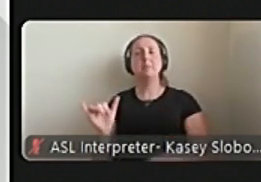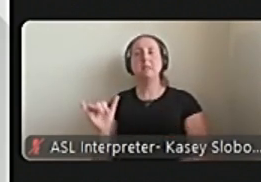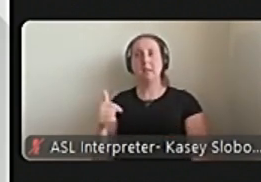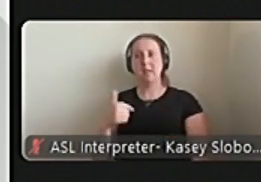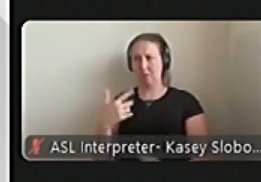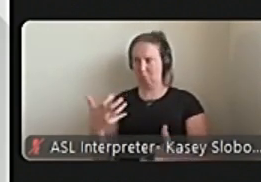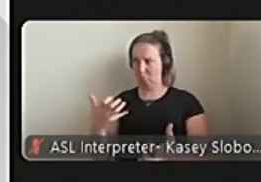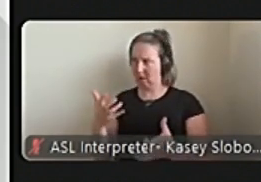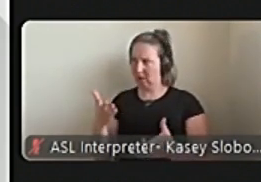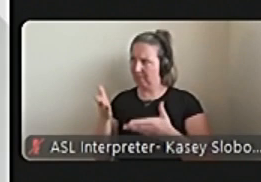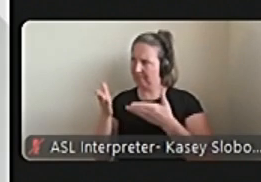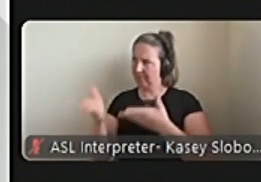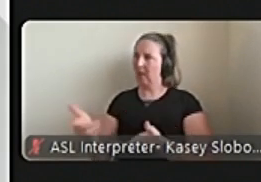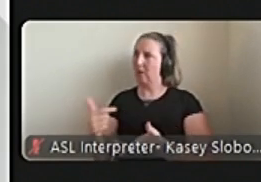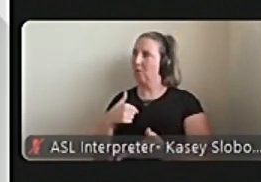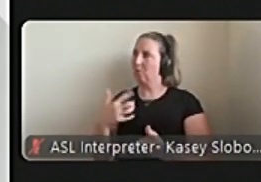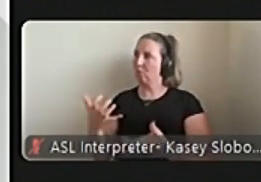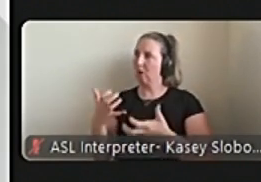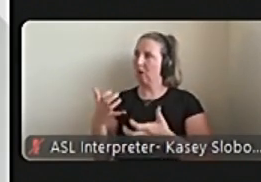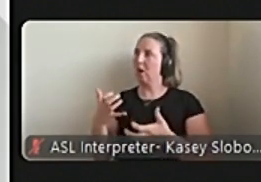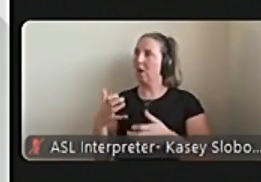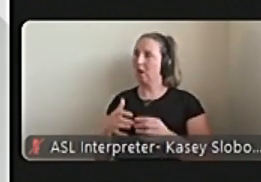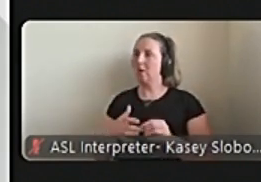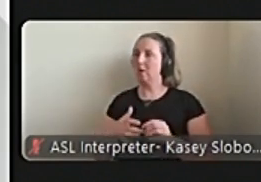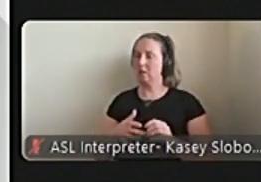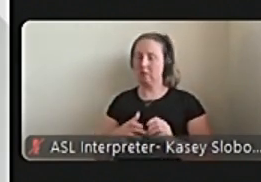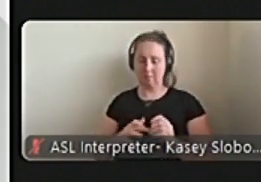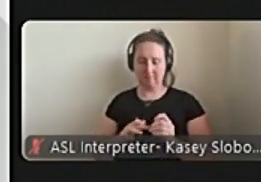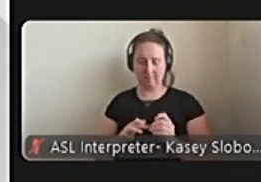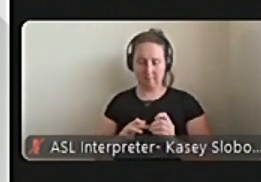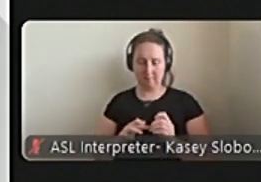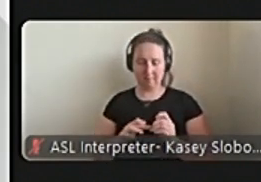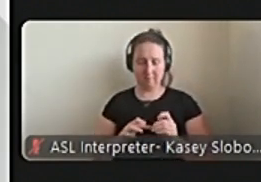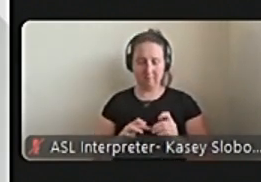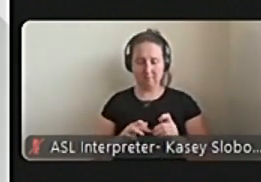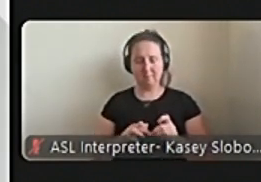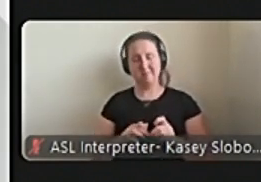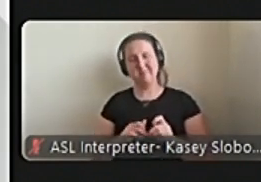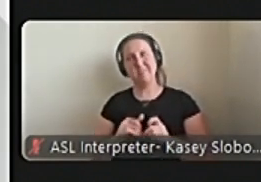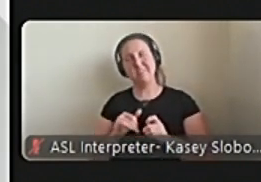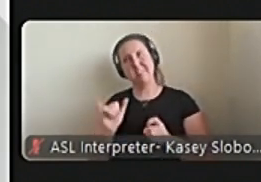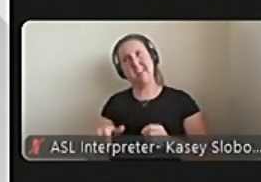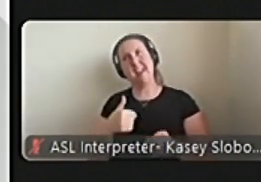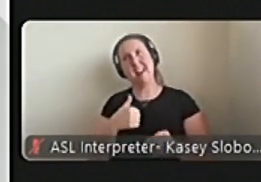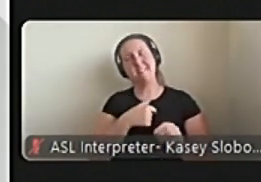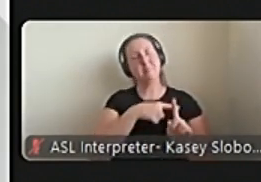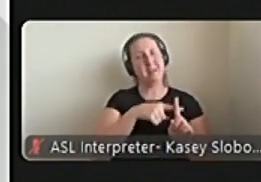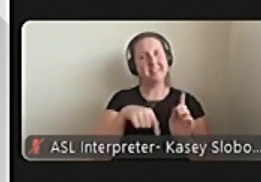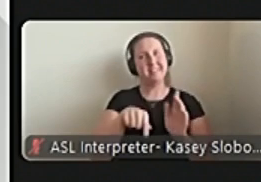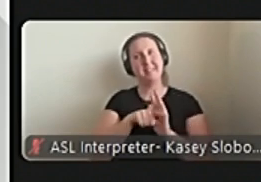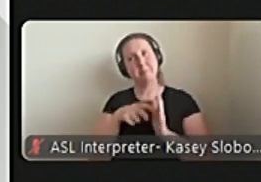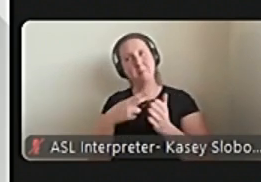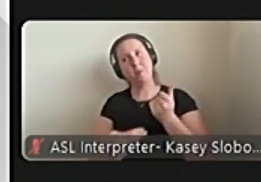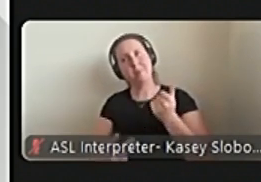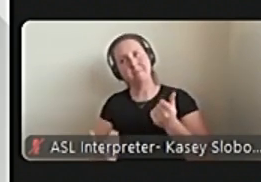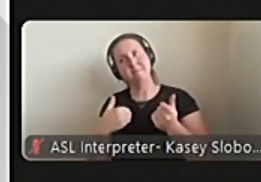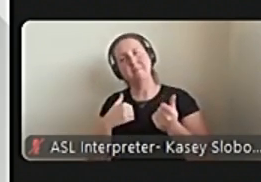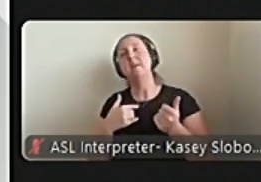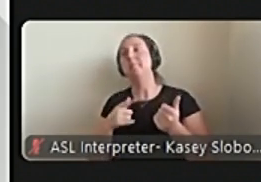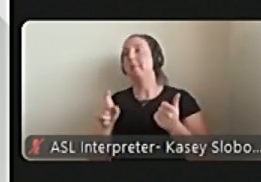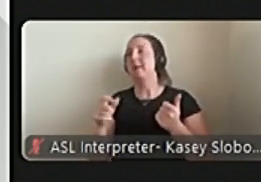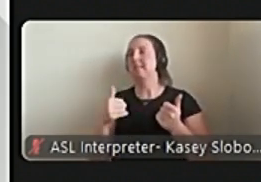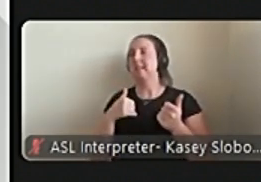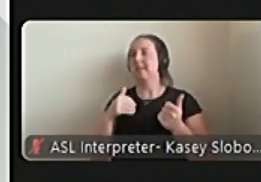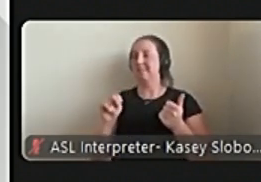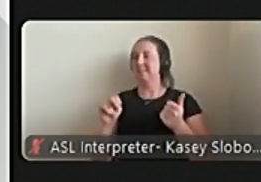Yeah. So, you know, pros and cons to that, but I think you have to have a navigation. And